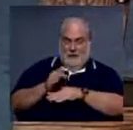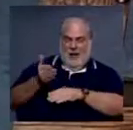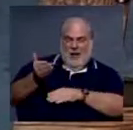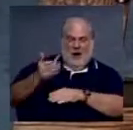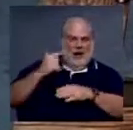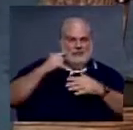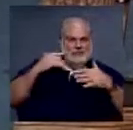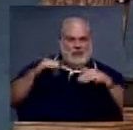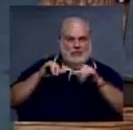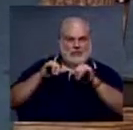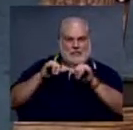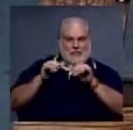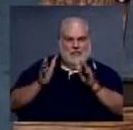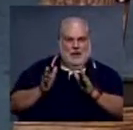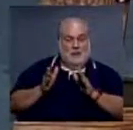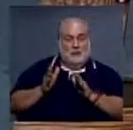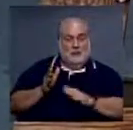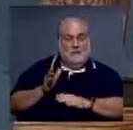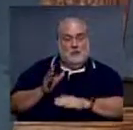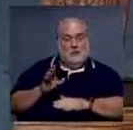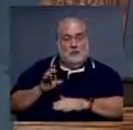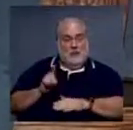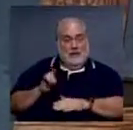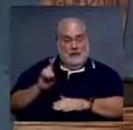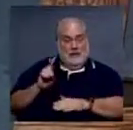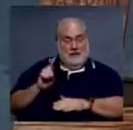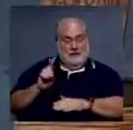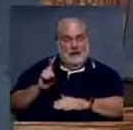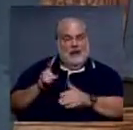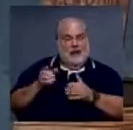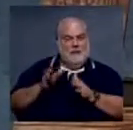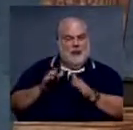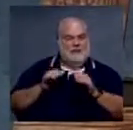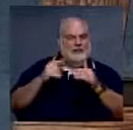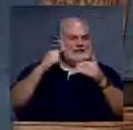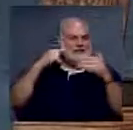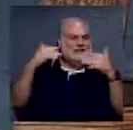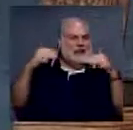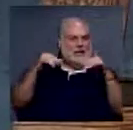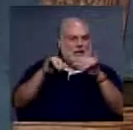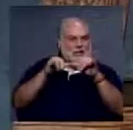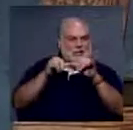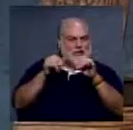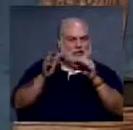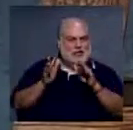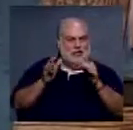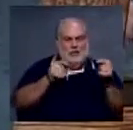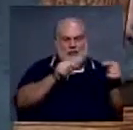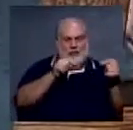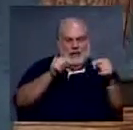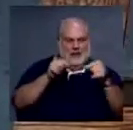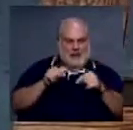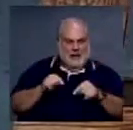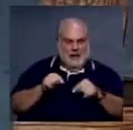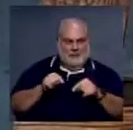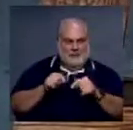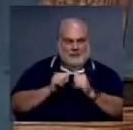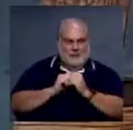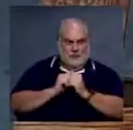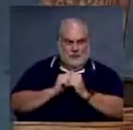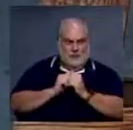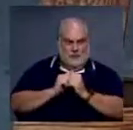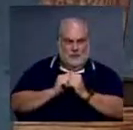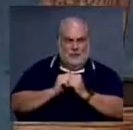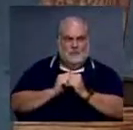sound engineer. So we did that. And I'll let him, the sound engineer is here. He has a card in with you, Mr. Mayor.